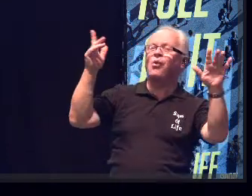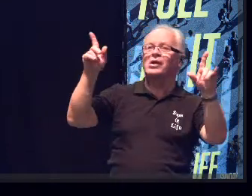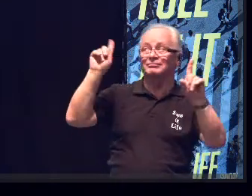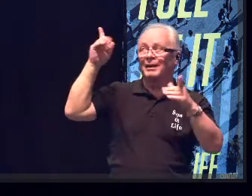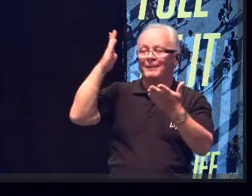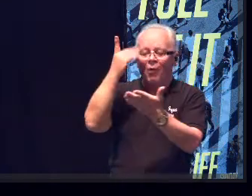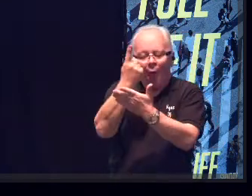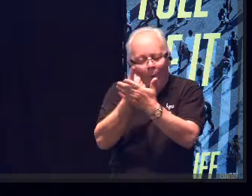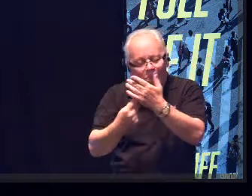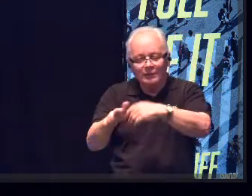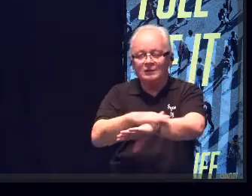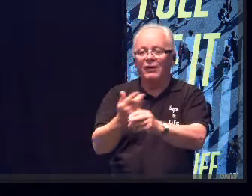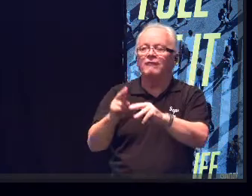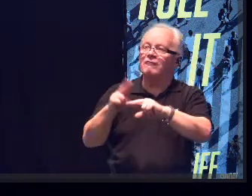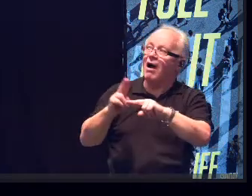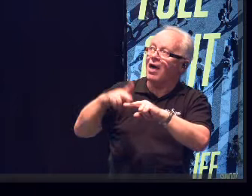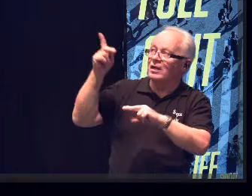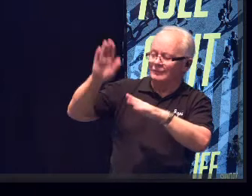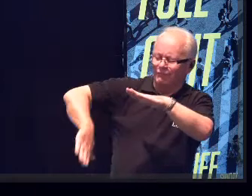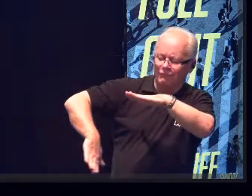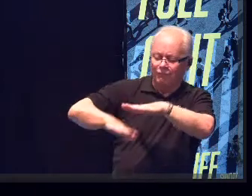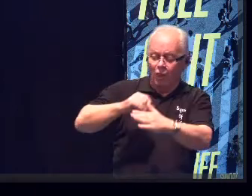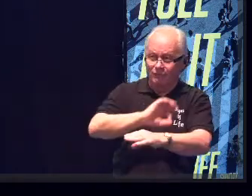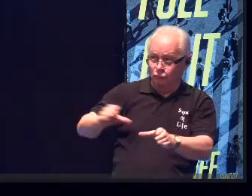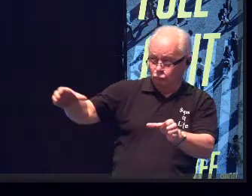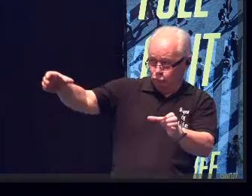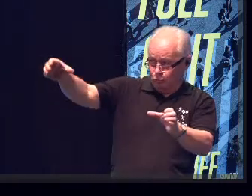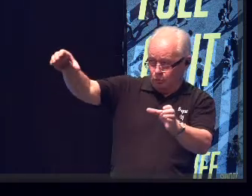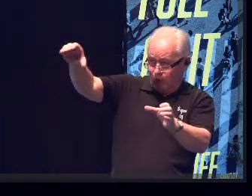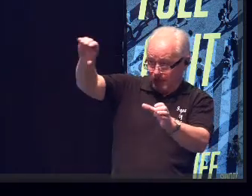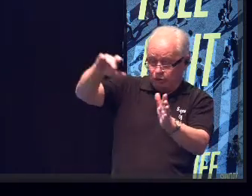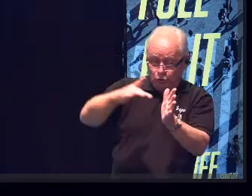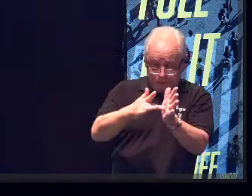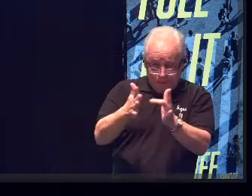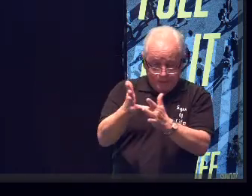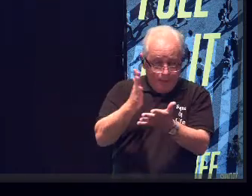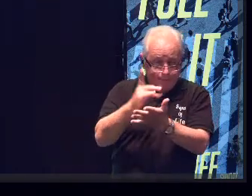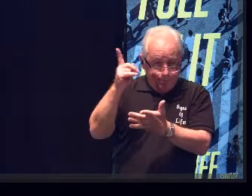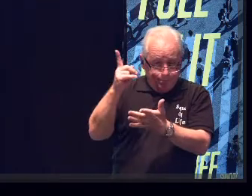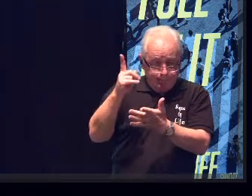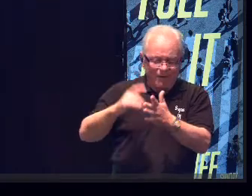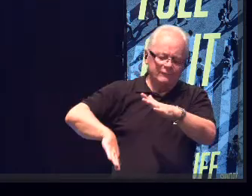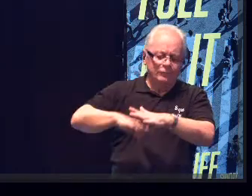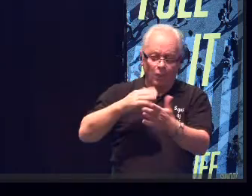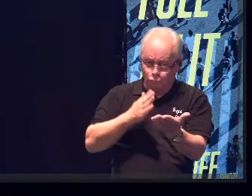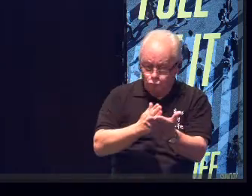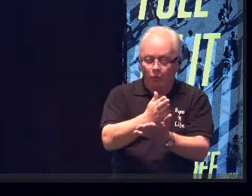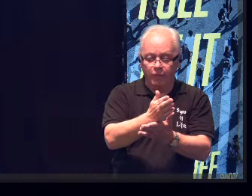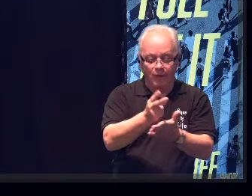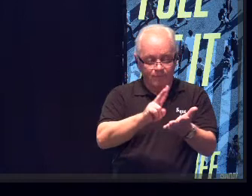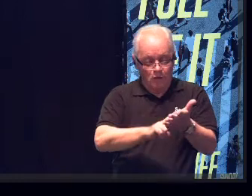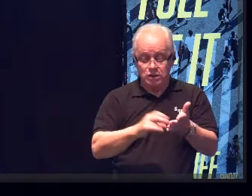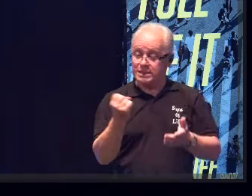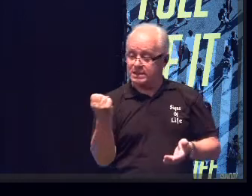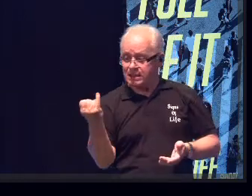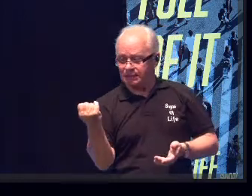Father, full of grace and truth. Verse 16.